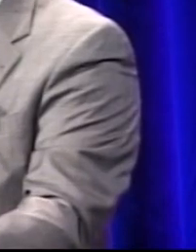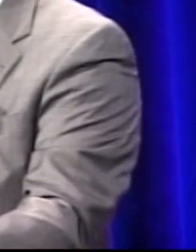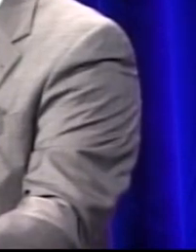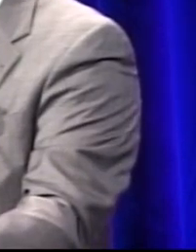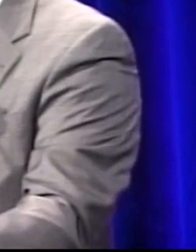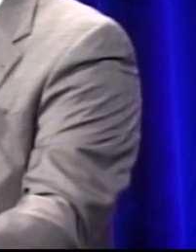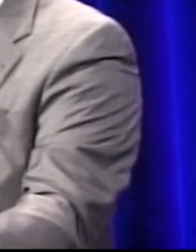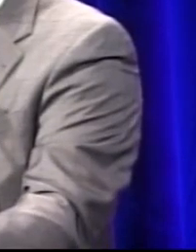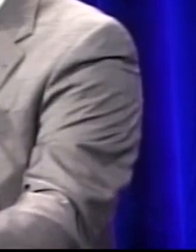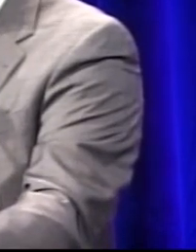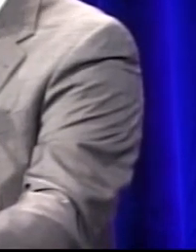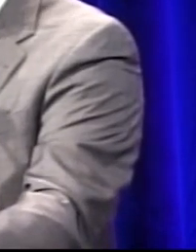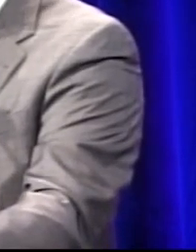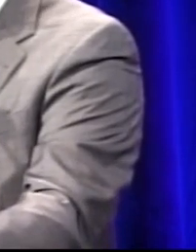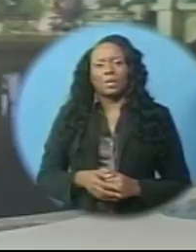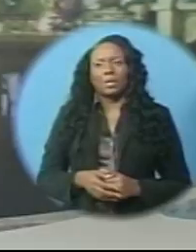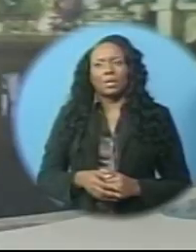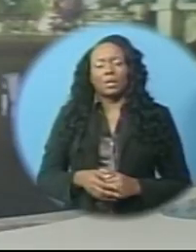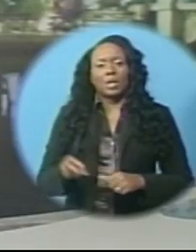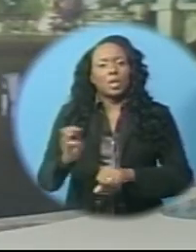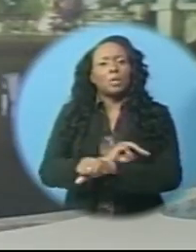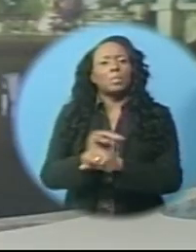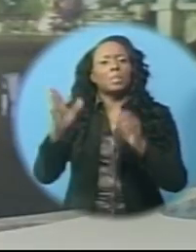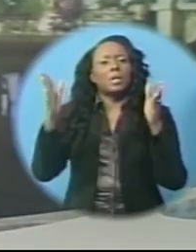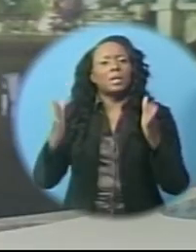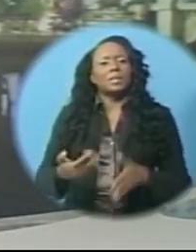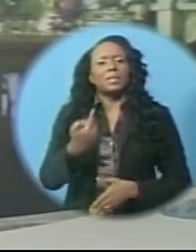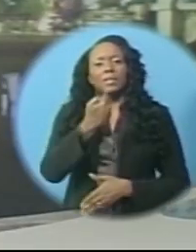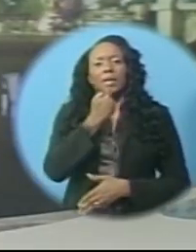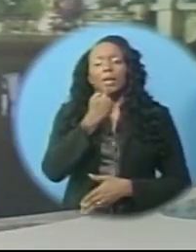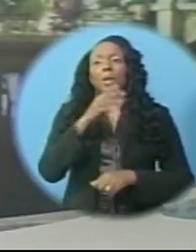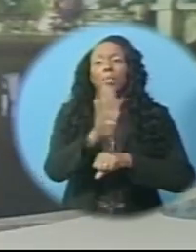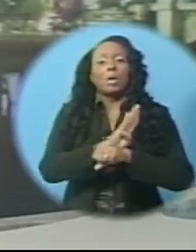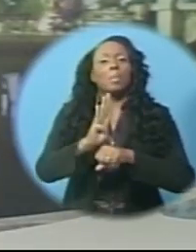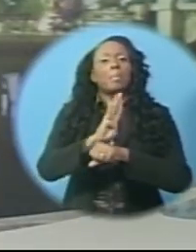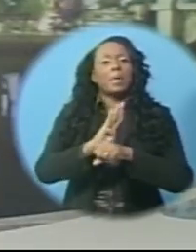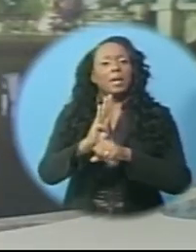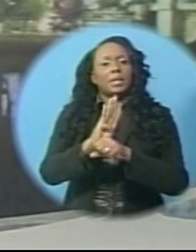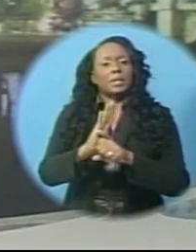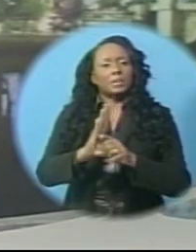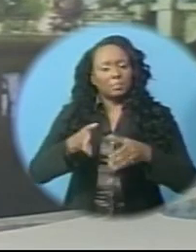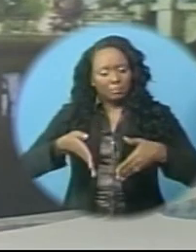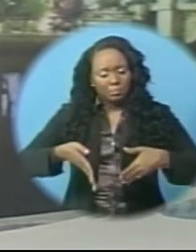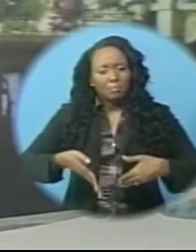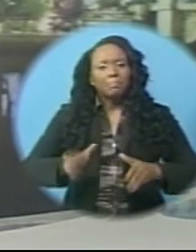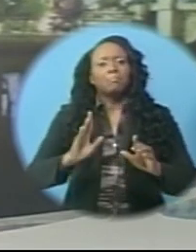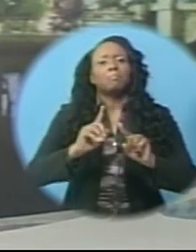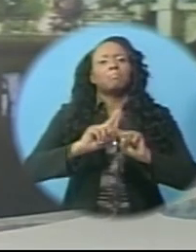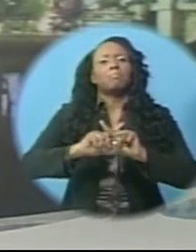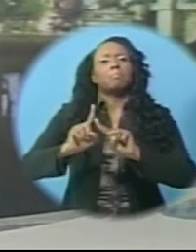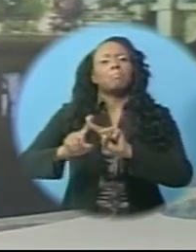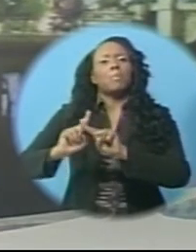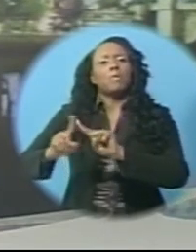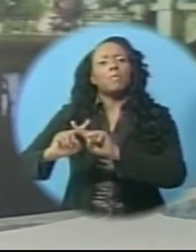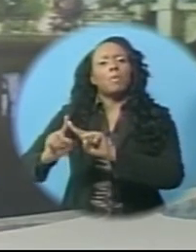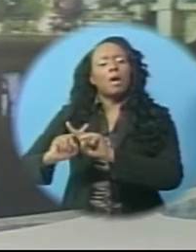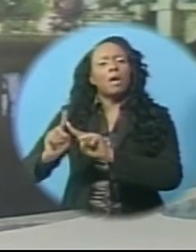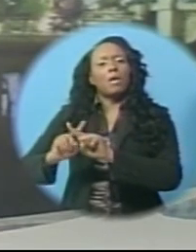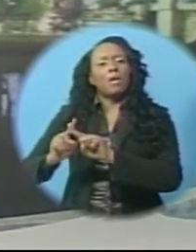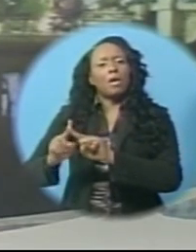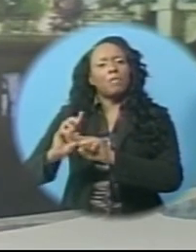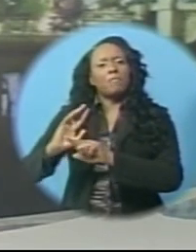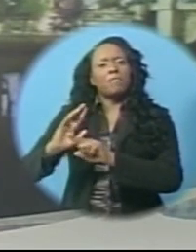in one fashion or another. Minister Sinclair also points out that Barbados has implemented several measures to improve its